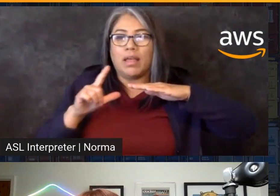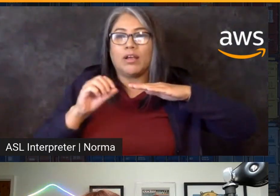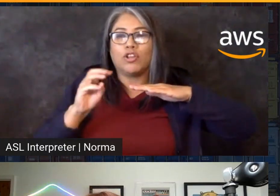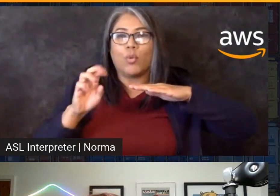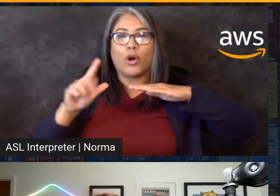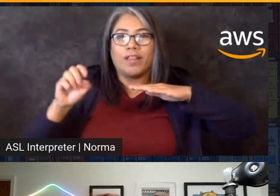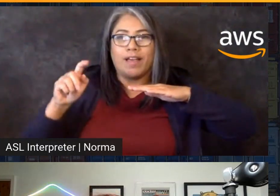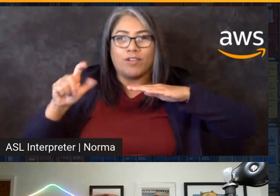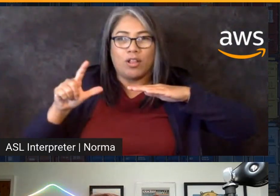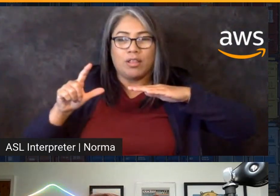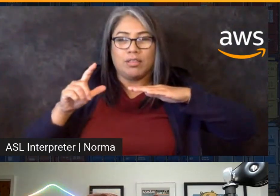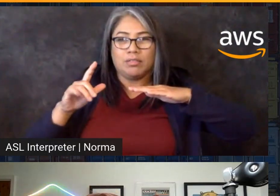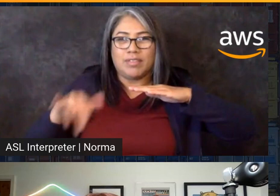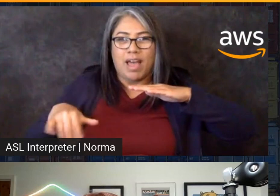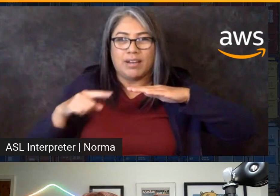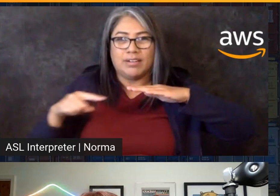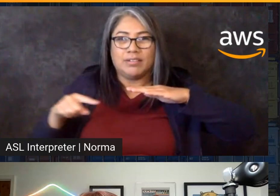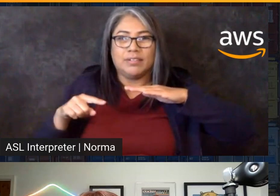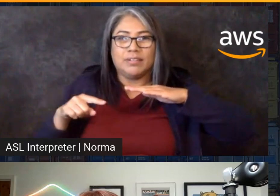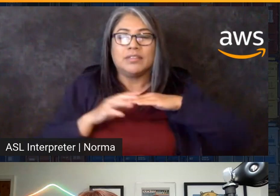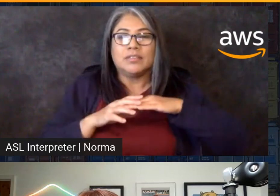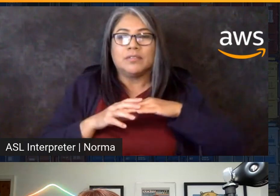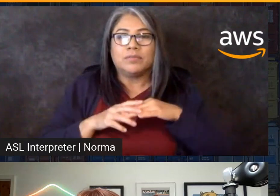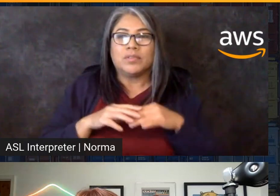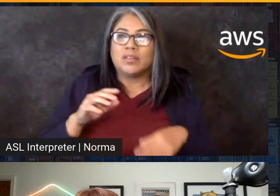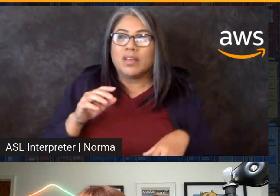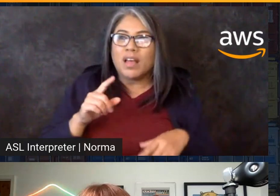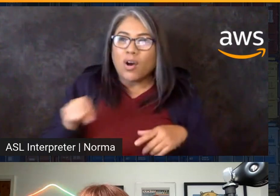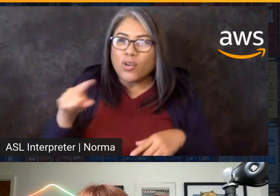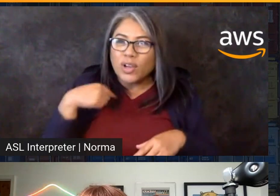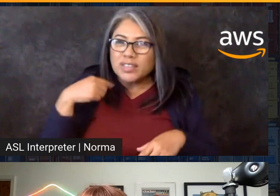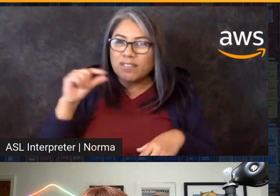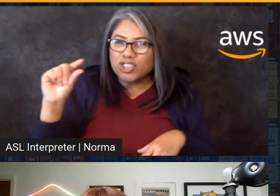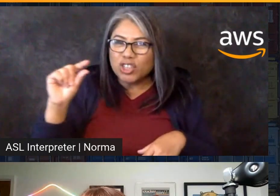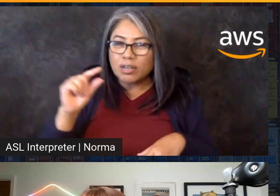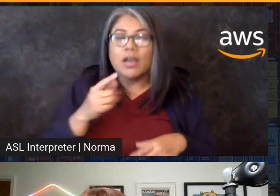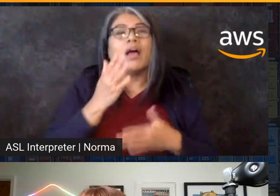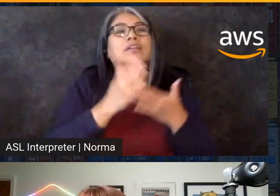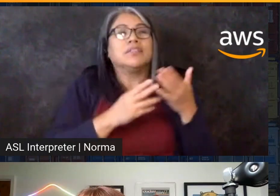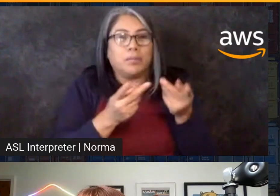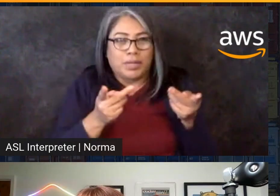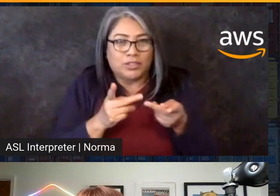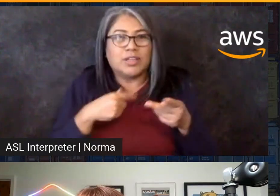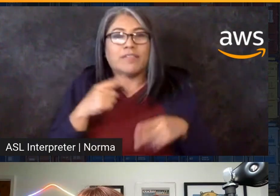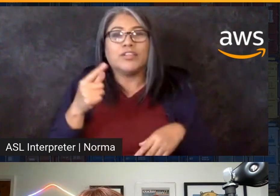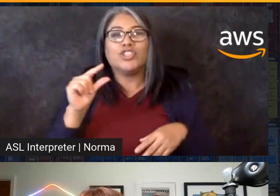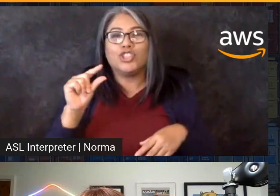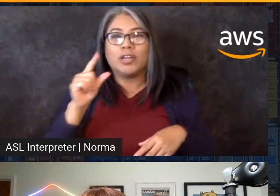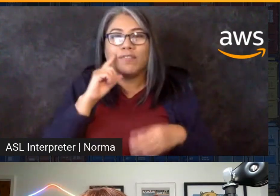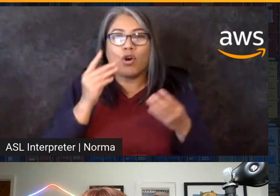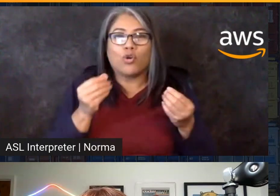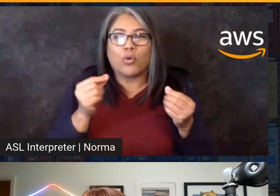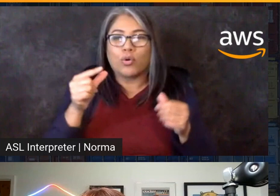kind of thing. Oh, that's true. You quite often have like G or something for. Some places have like ground level, and